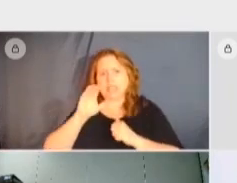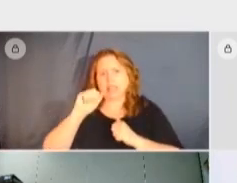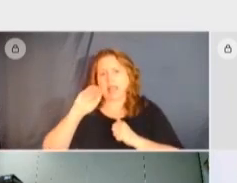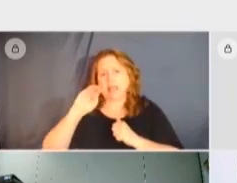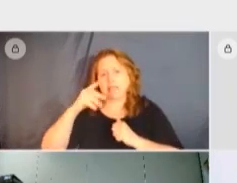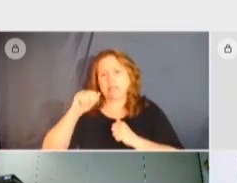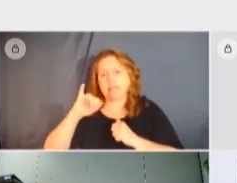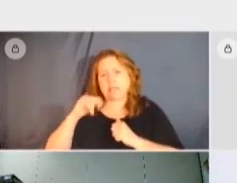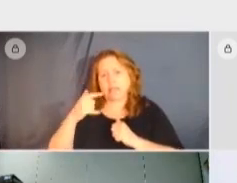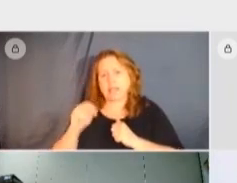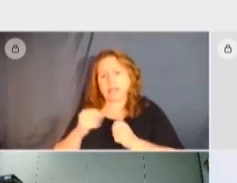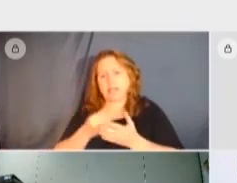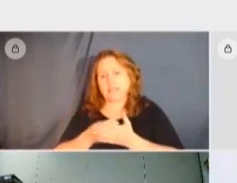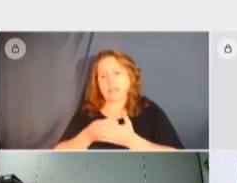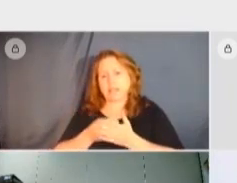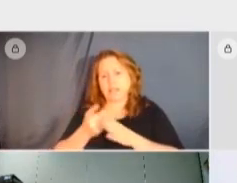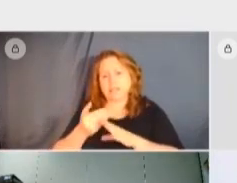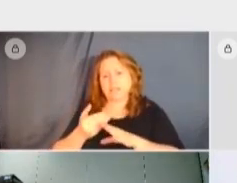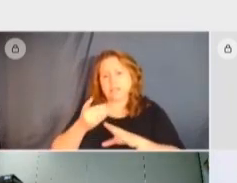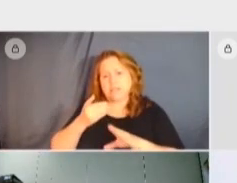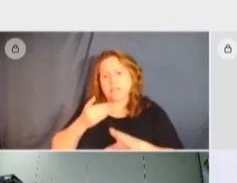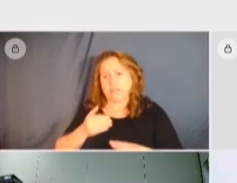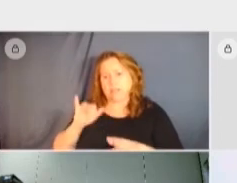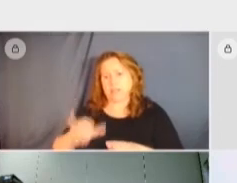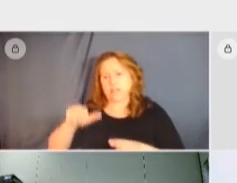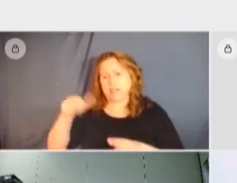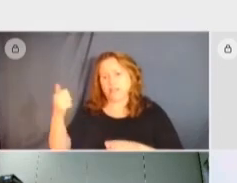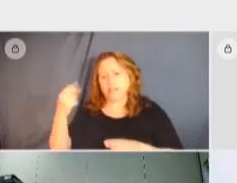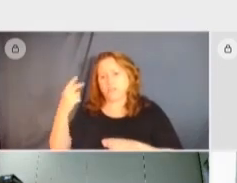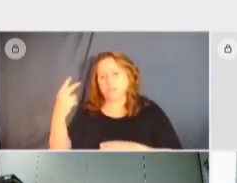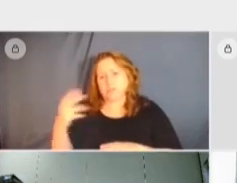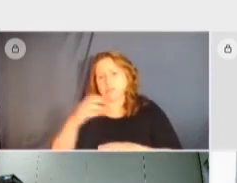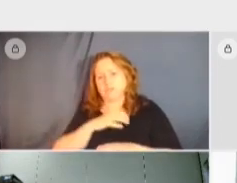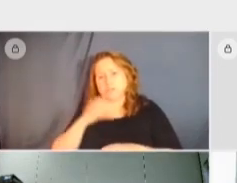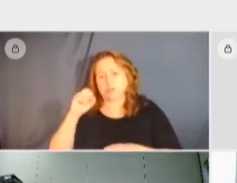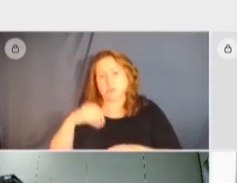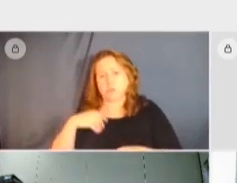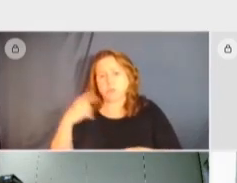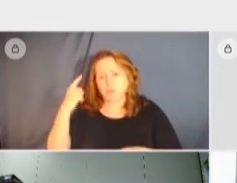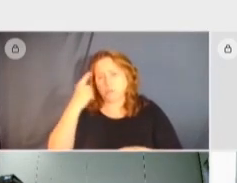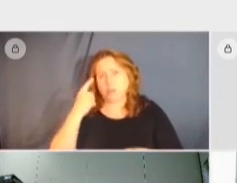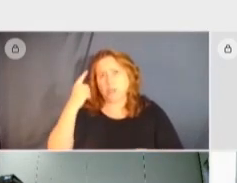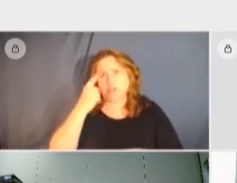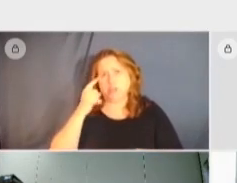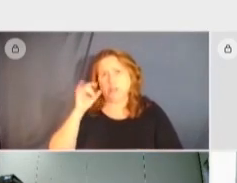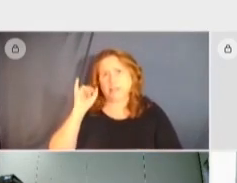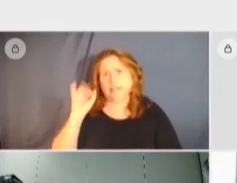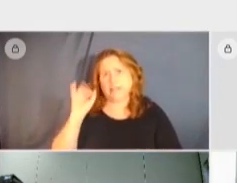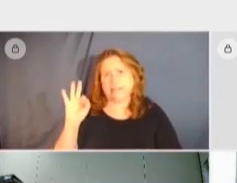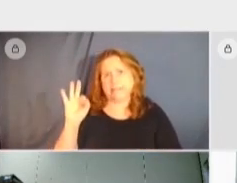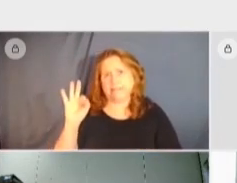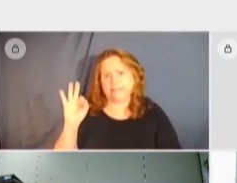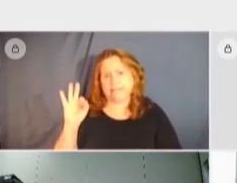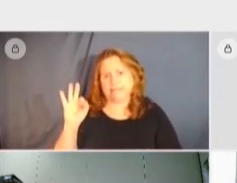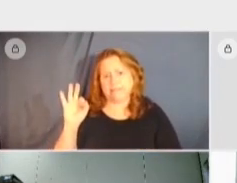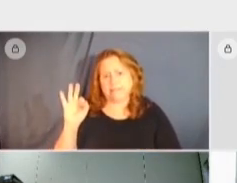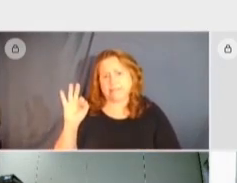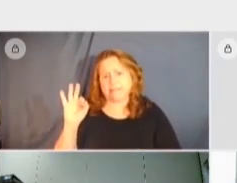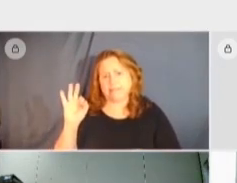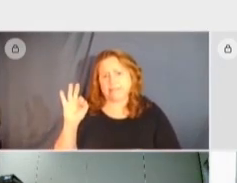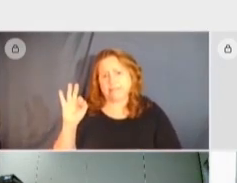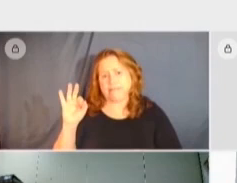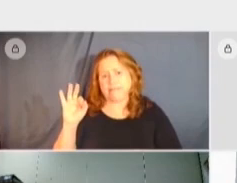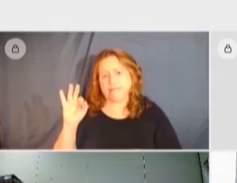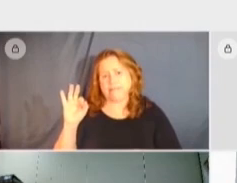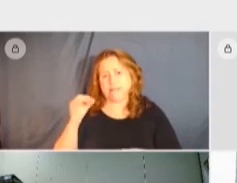wondered somebody if you wanted to reach out to them. Yes. You know, right now, it makes sense to do it that